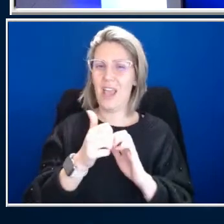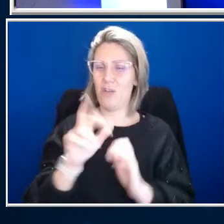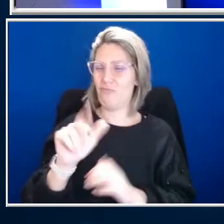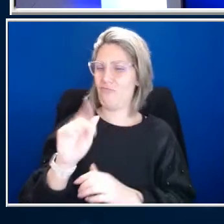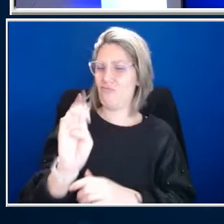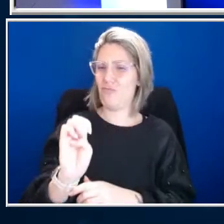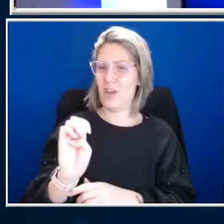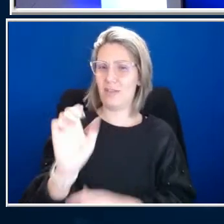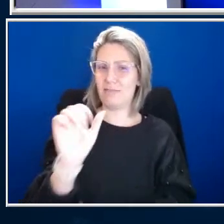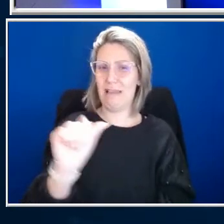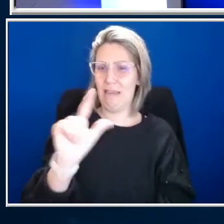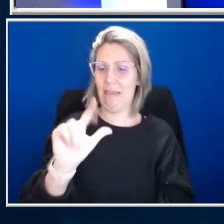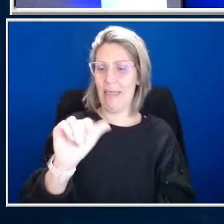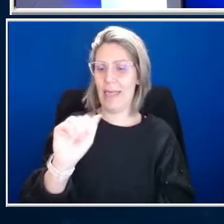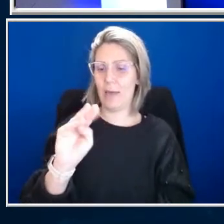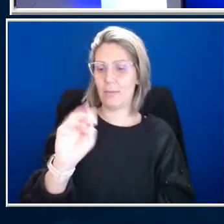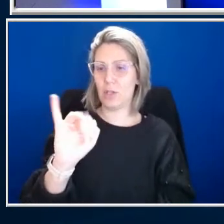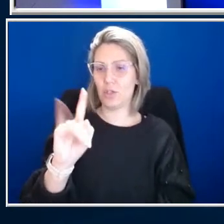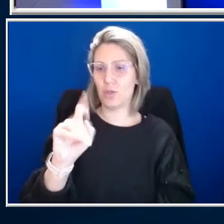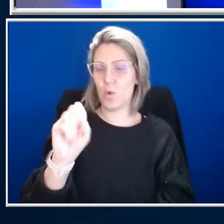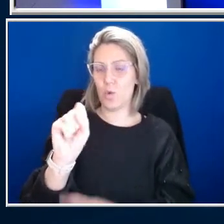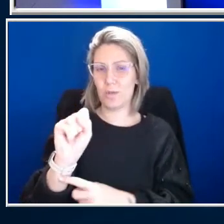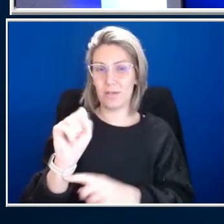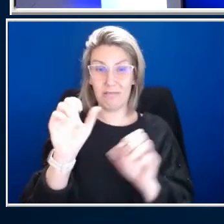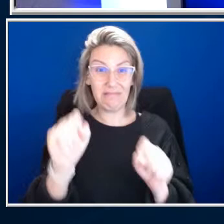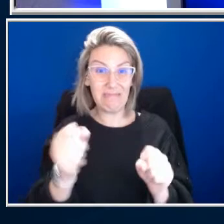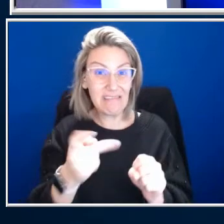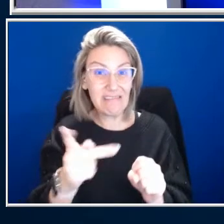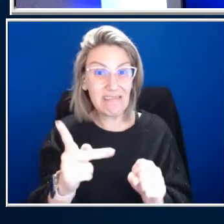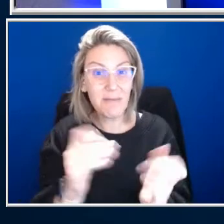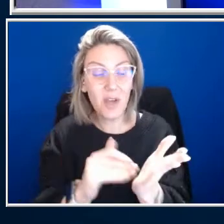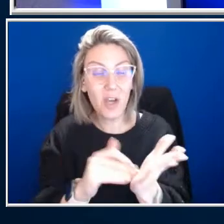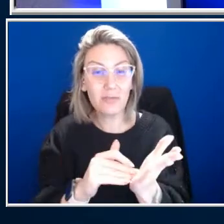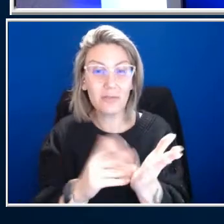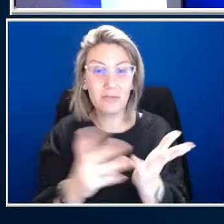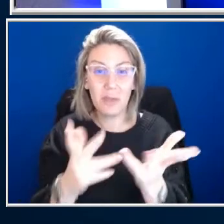some doctors work an entire career and never see it in a patient?